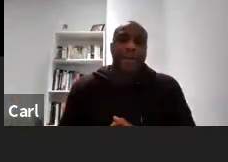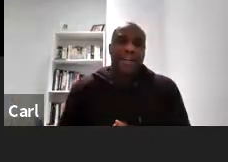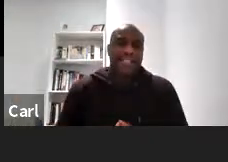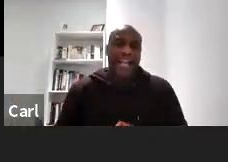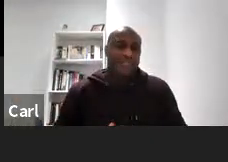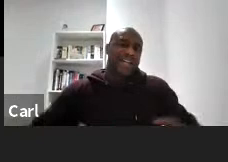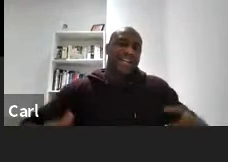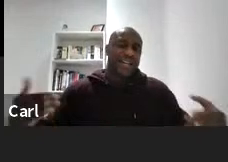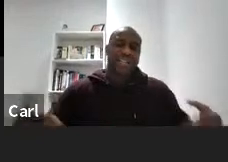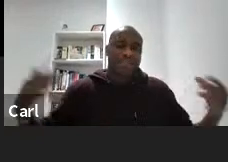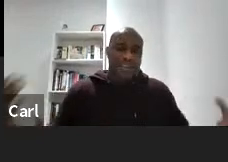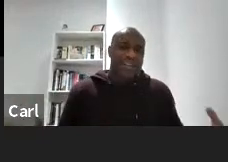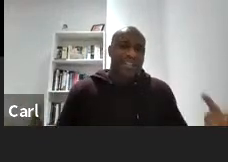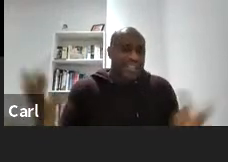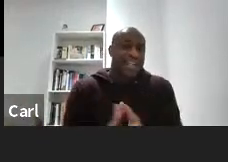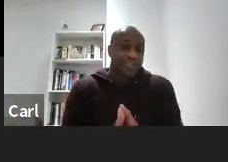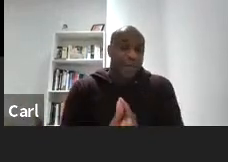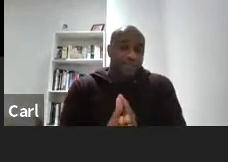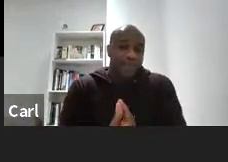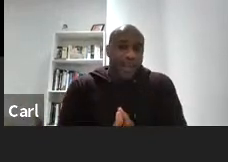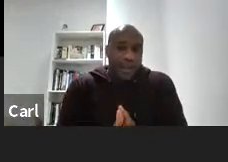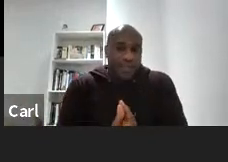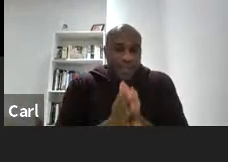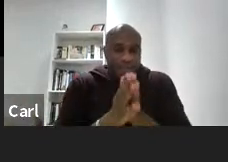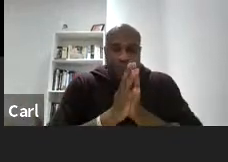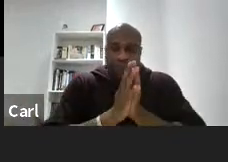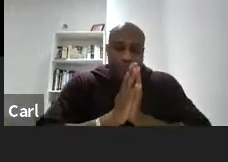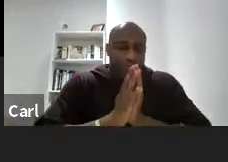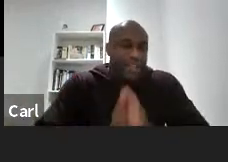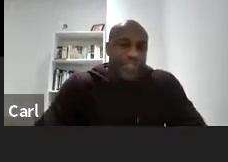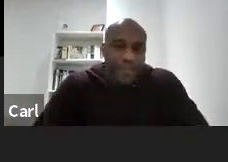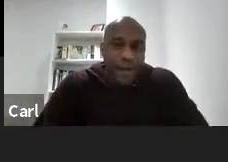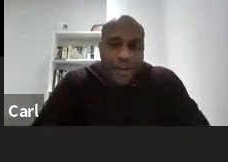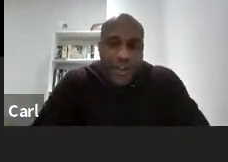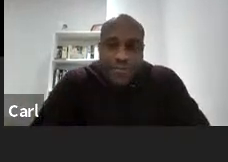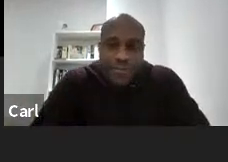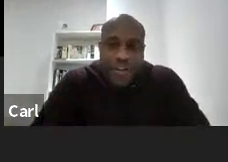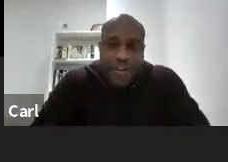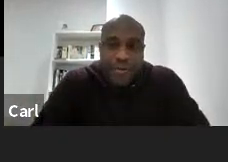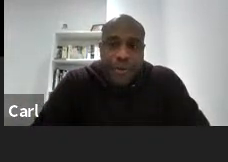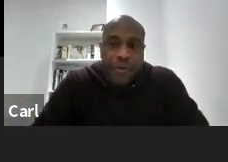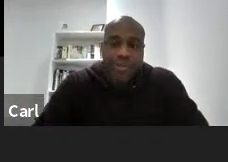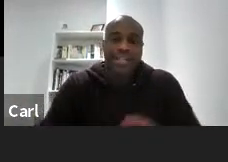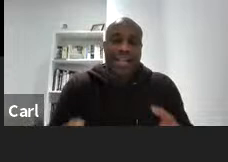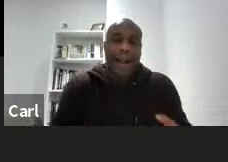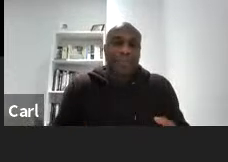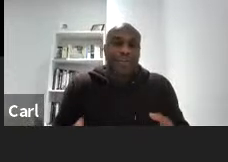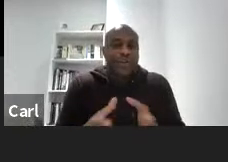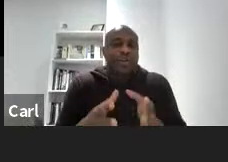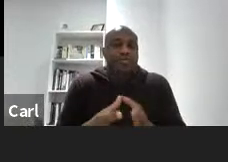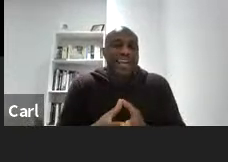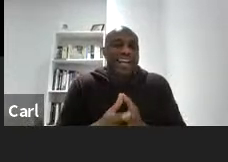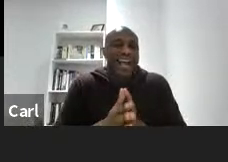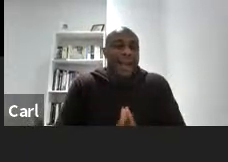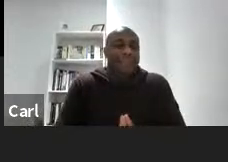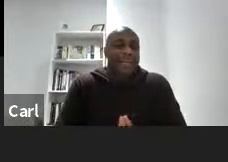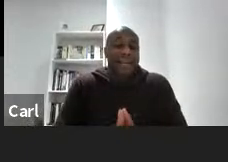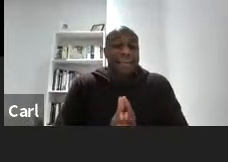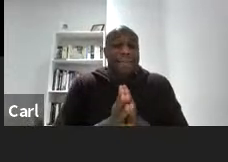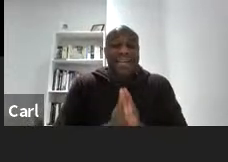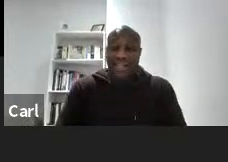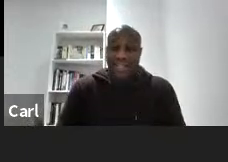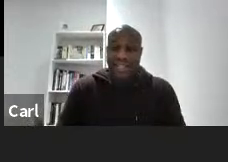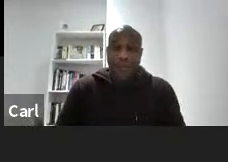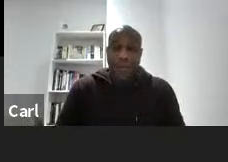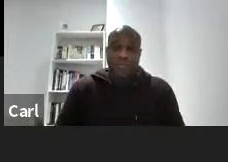or I'm going to need to have technical experience, etc. The brilliant thing about a number of no-code tools is that you can create an app